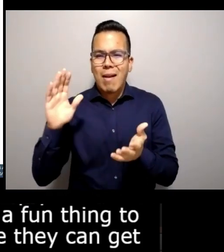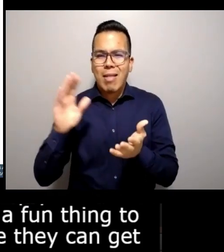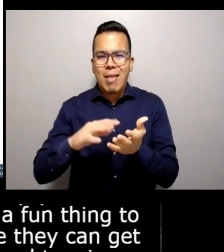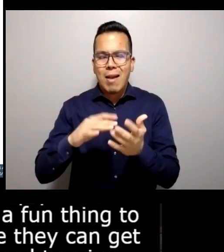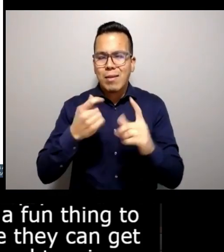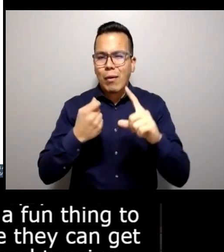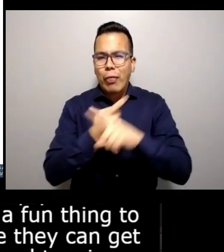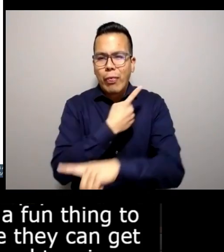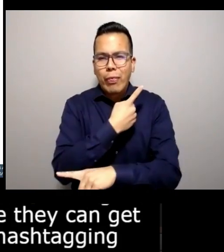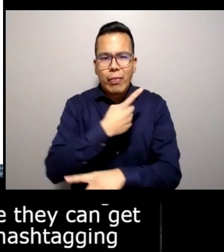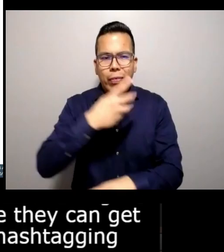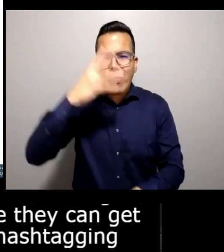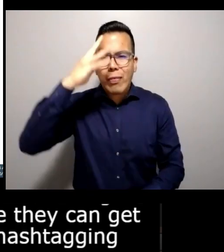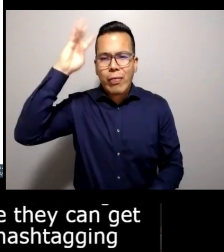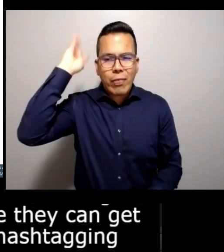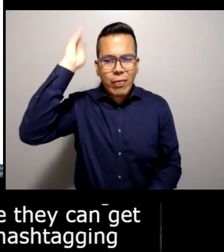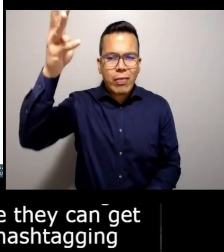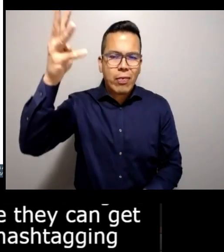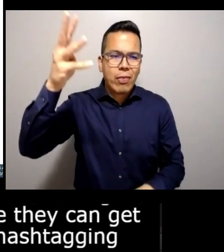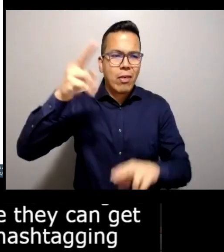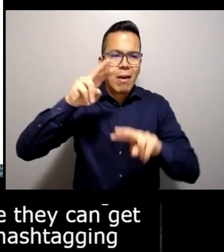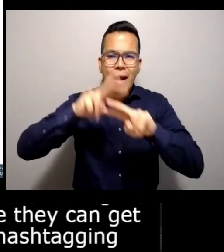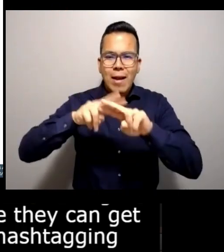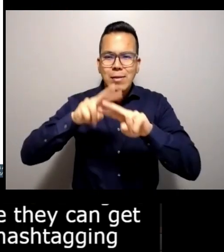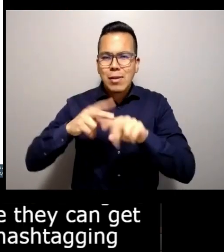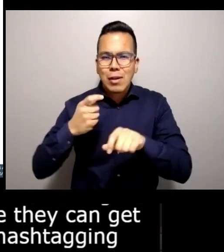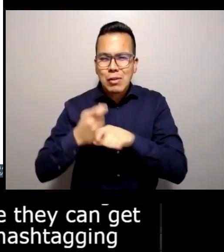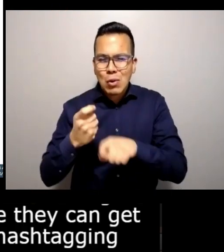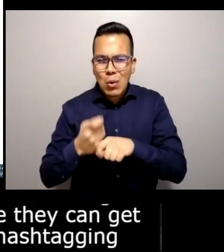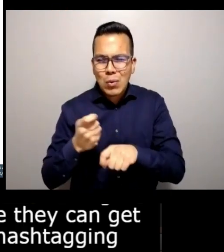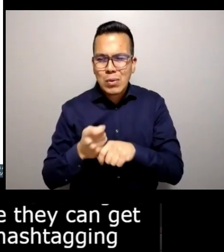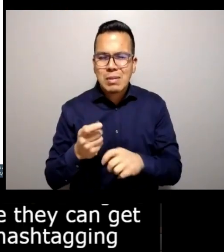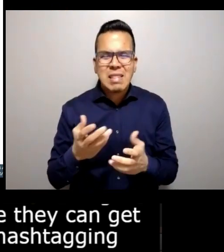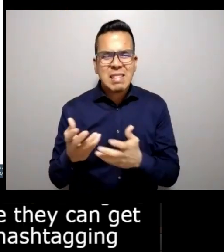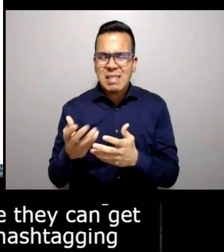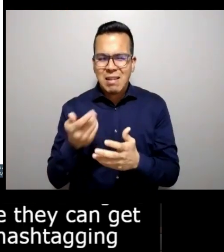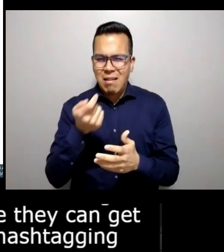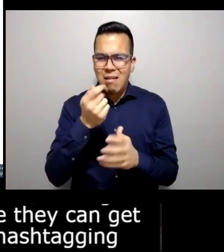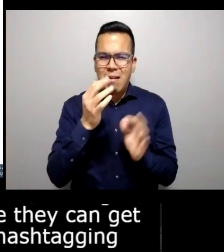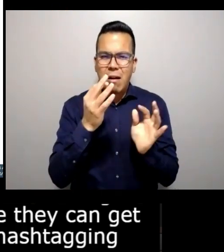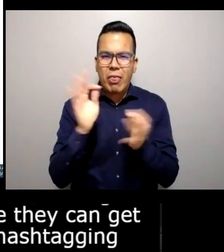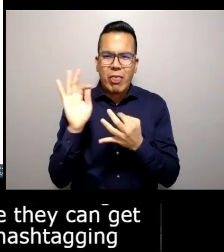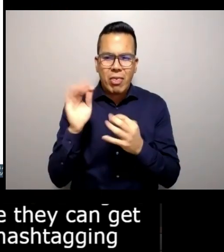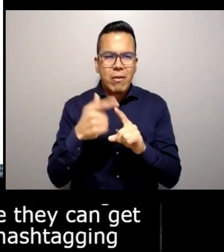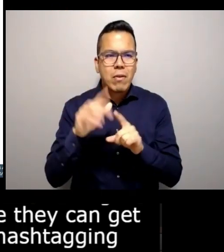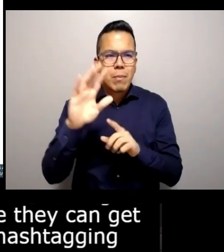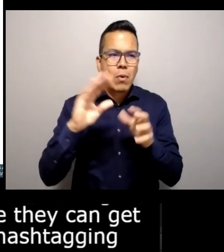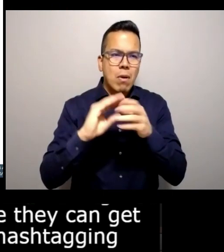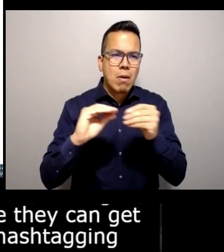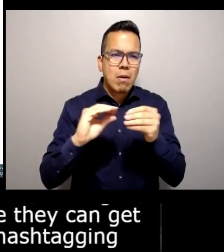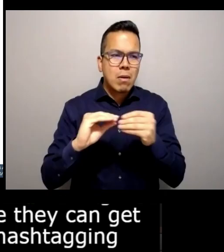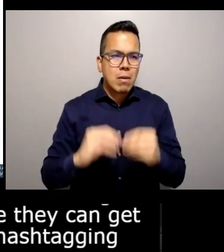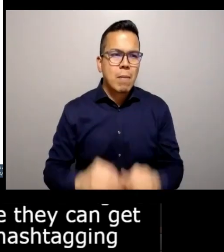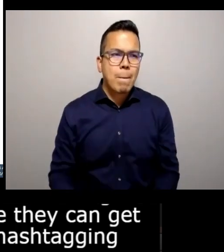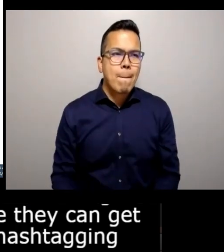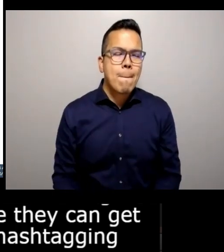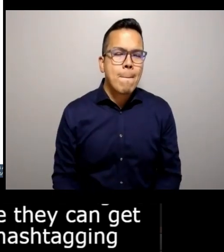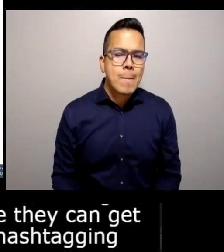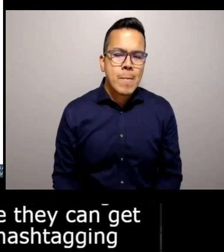Also, hashtag jokes can be distracting as well.